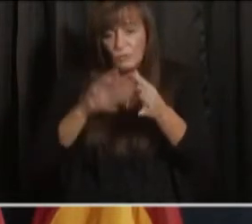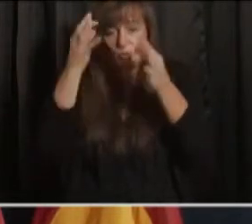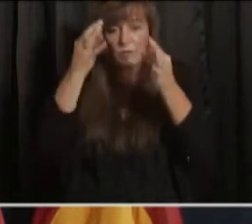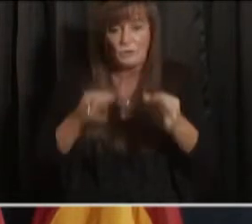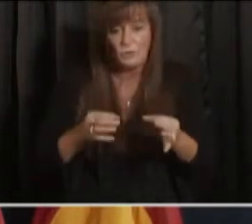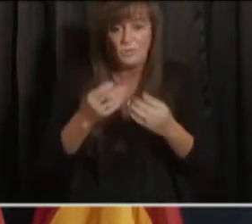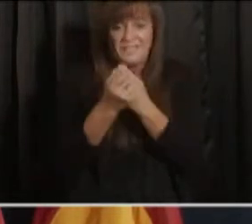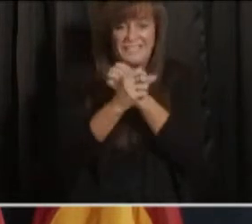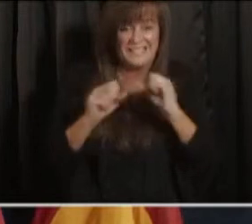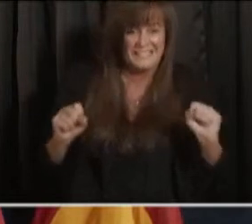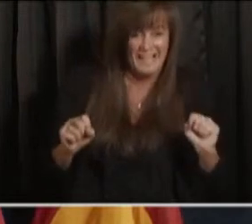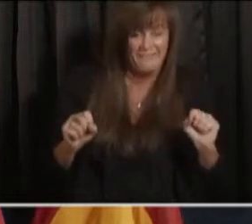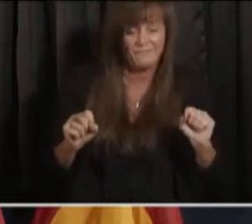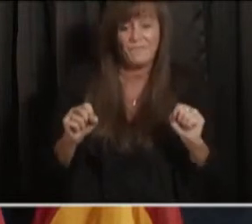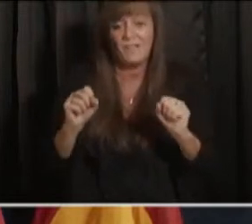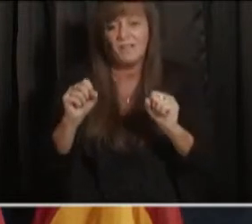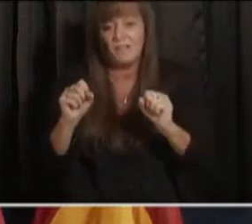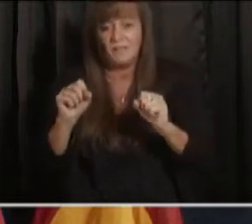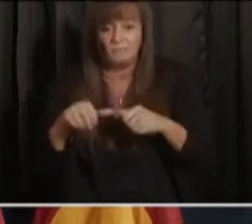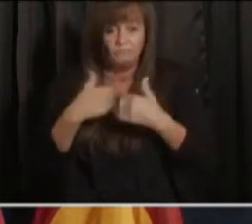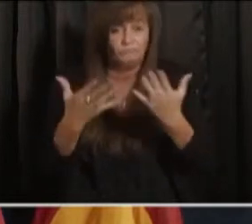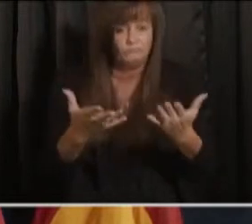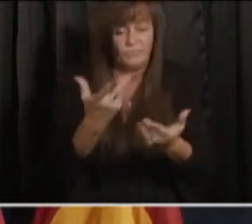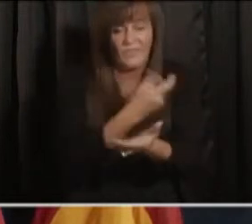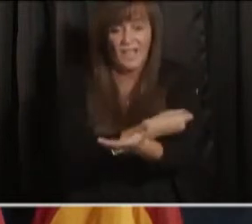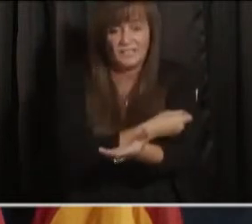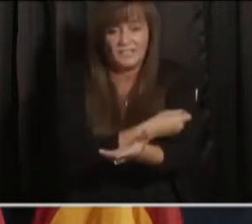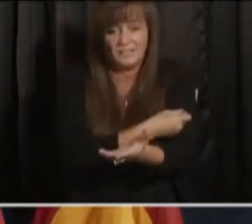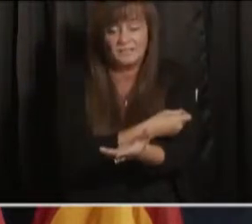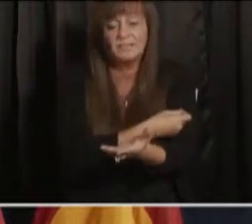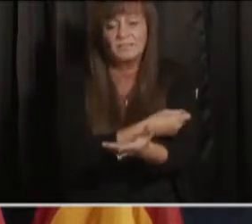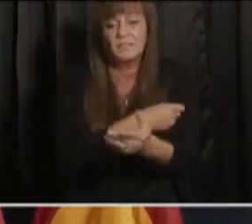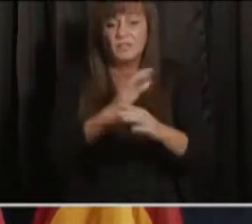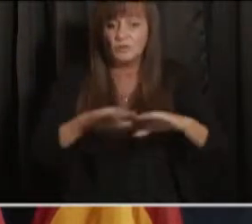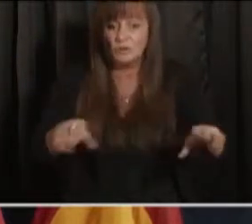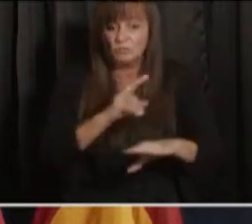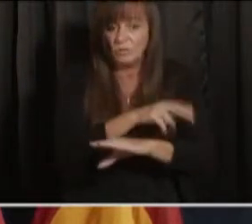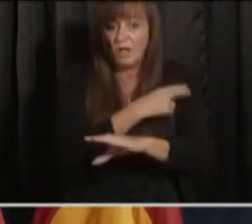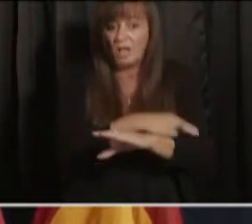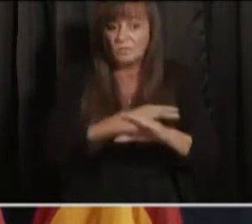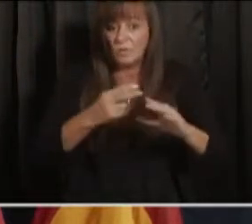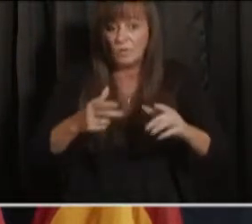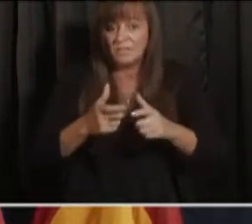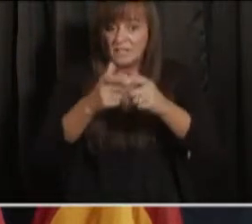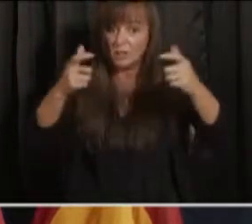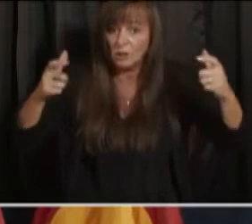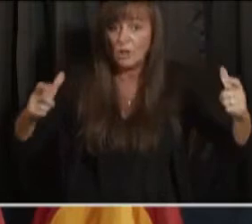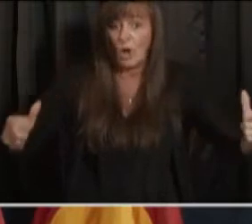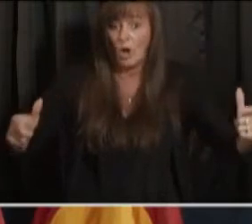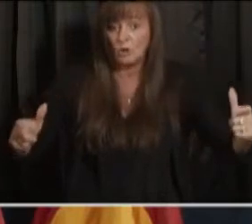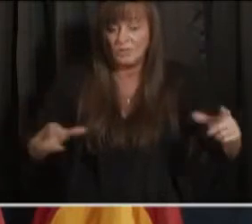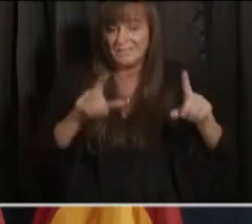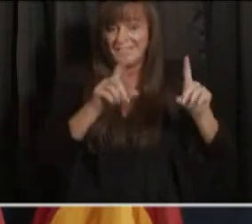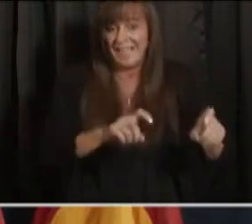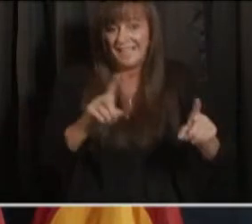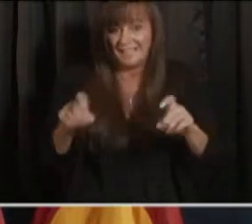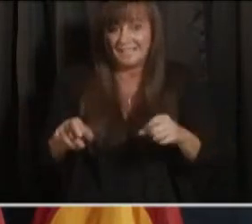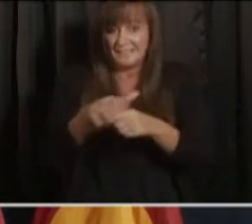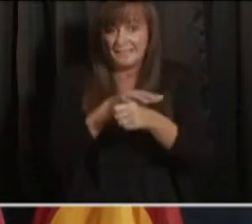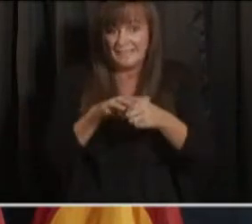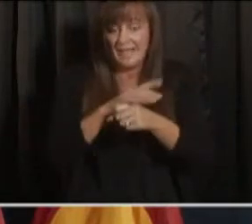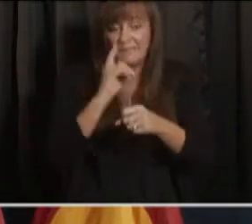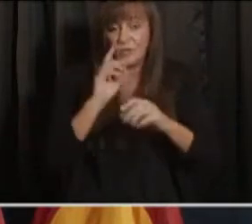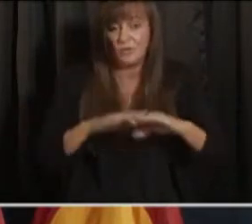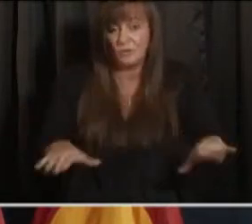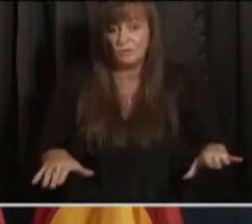group. Children's Hospital Colorado was the largest clinical trial site in Pfizer's worldwide pediatric COVID vaccine trial. Parents